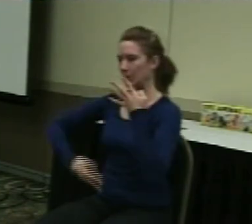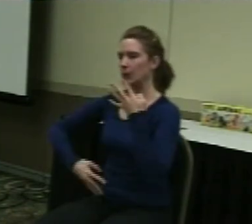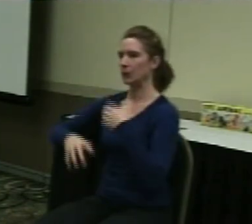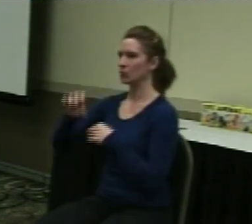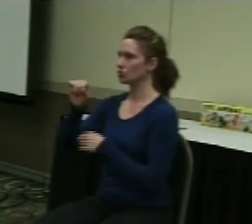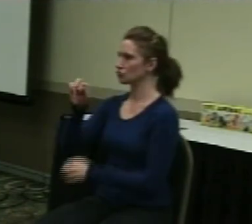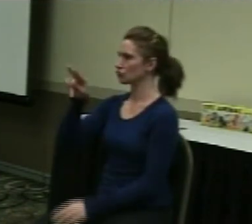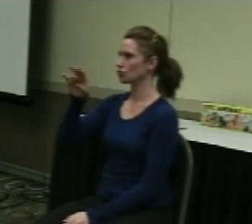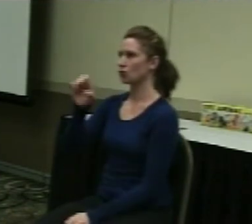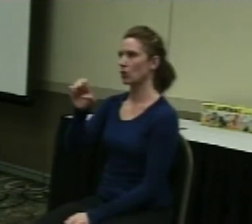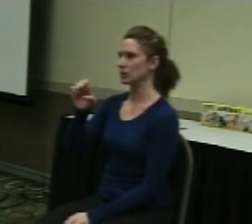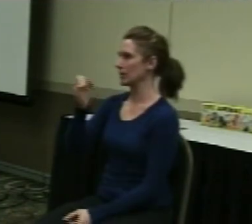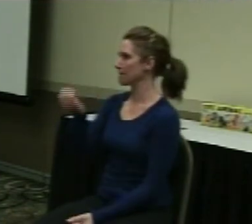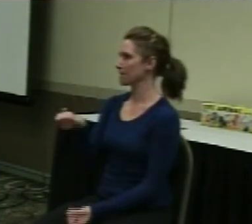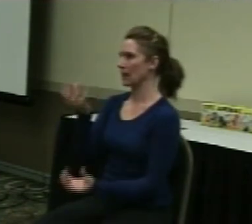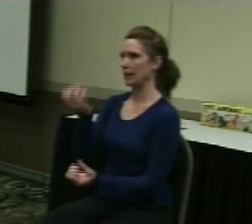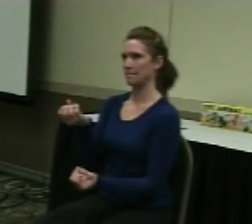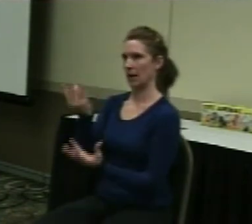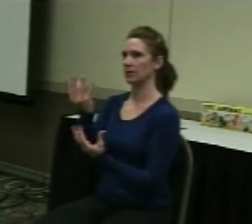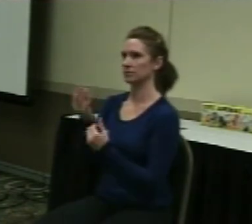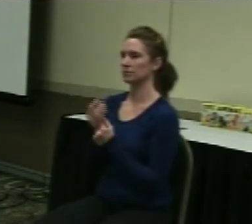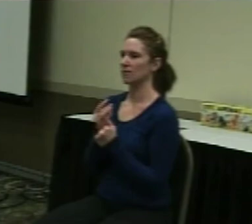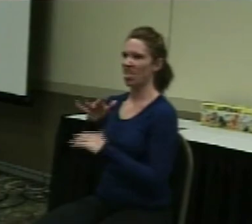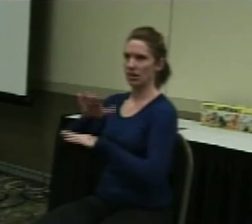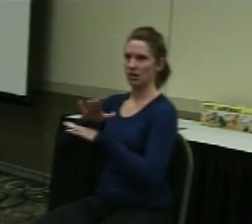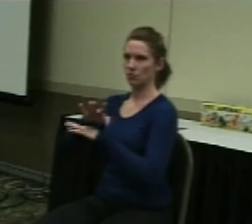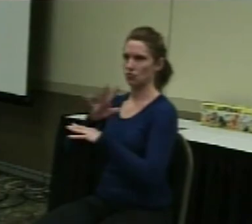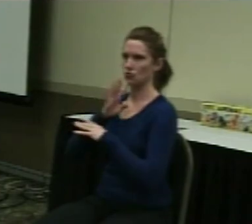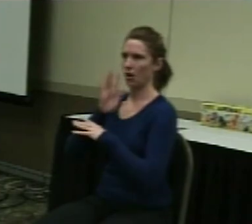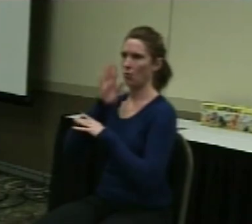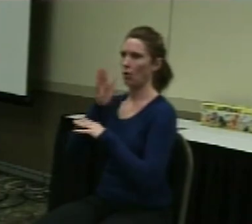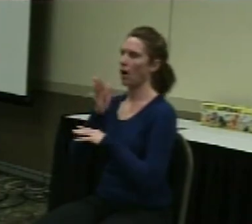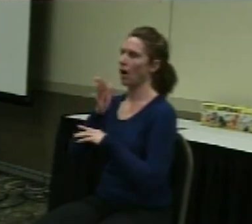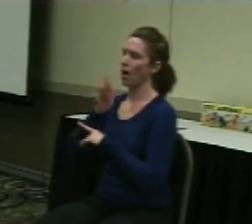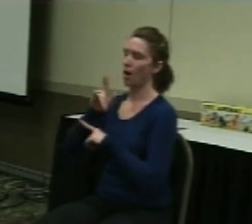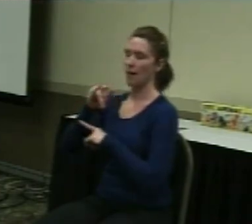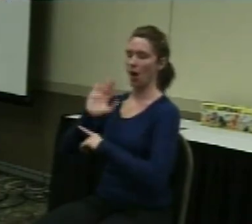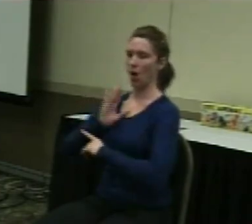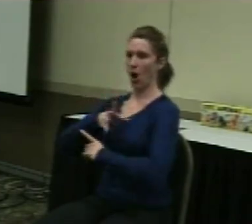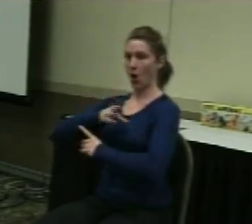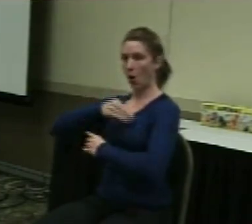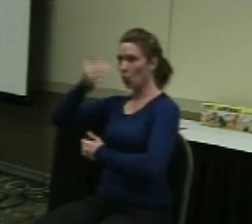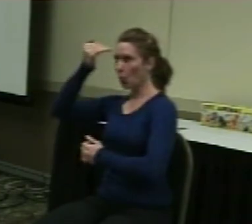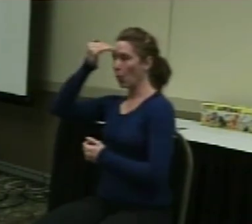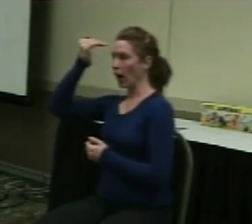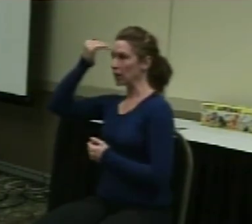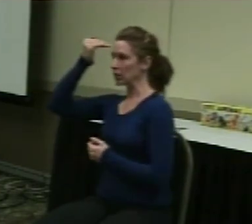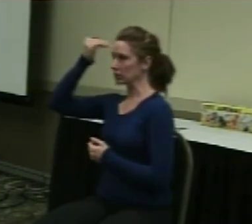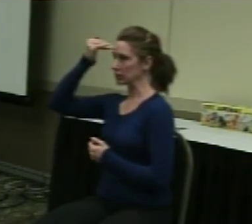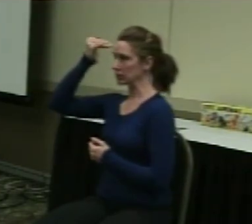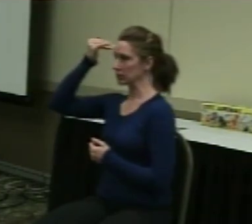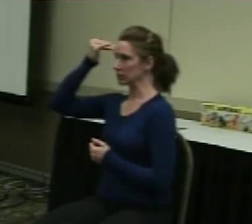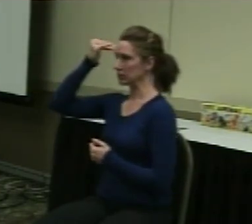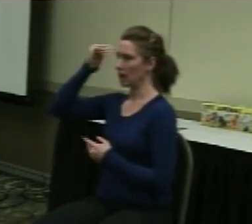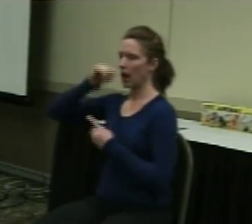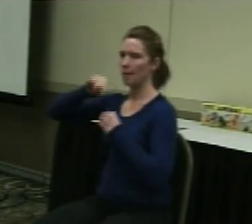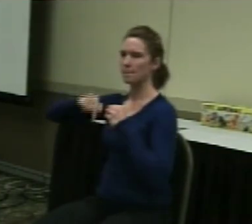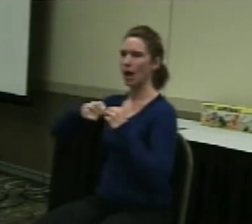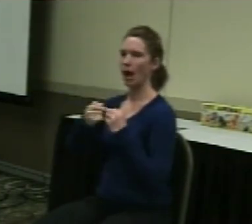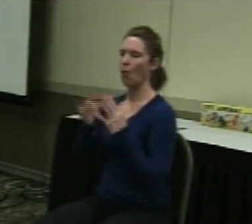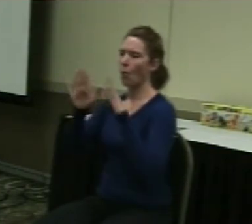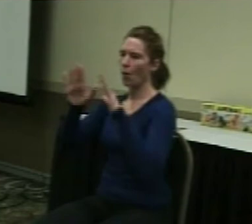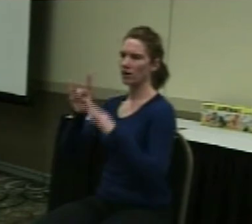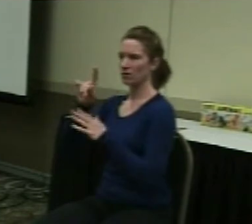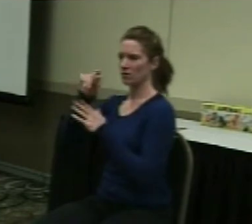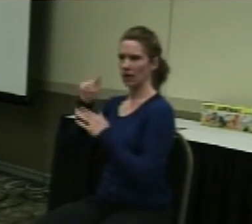sources. And then we'll talk this afternoon about even our own awareness about the wonderful data